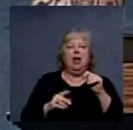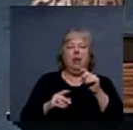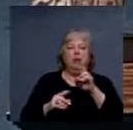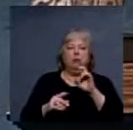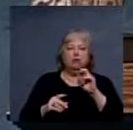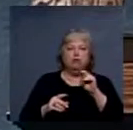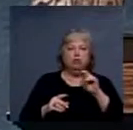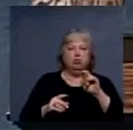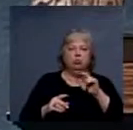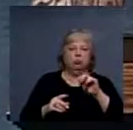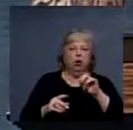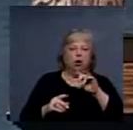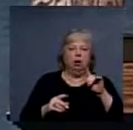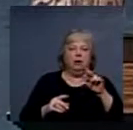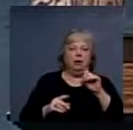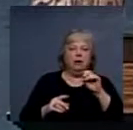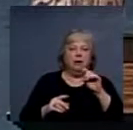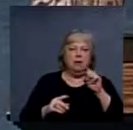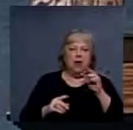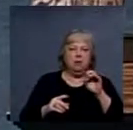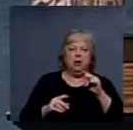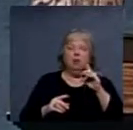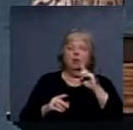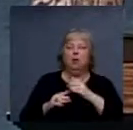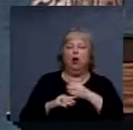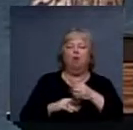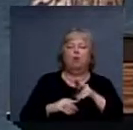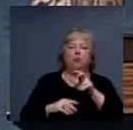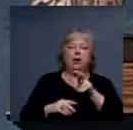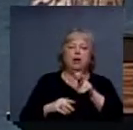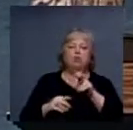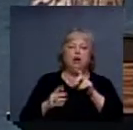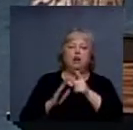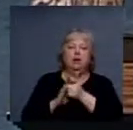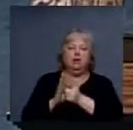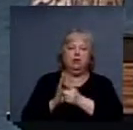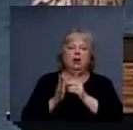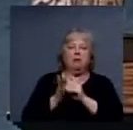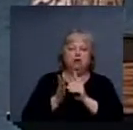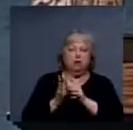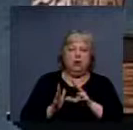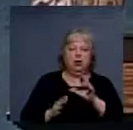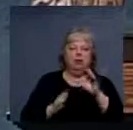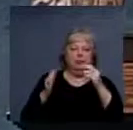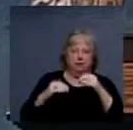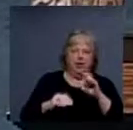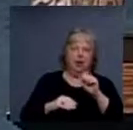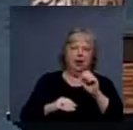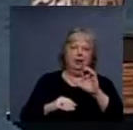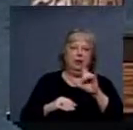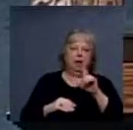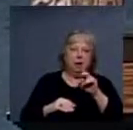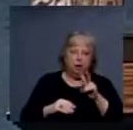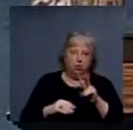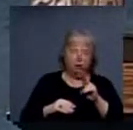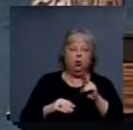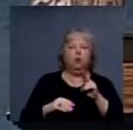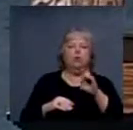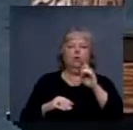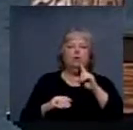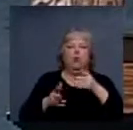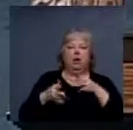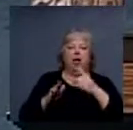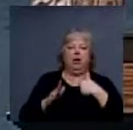over 300 legislative directories, Know Your Representative, ACLU American Civil Liberties Union for Let